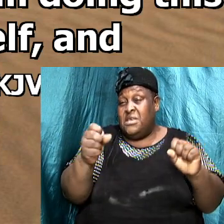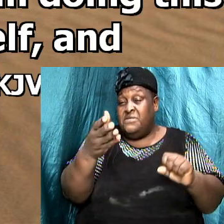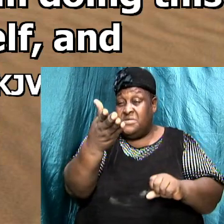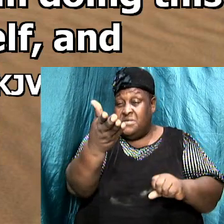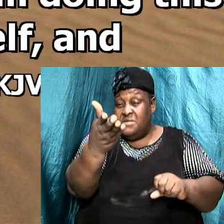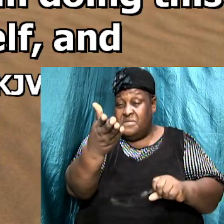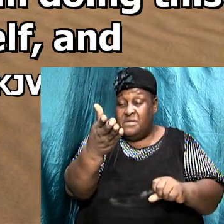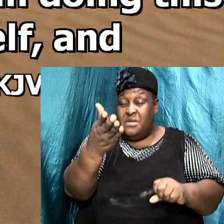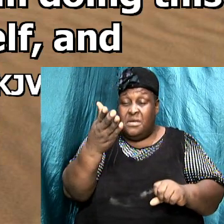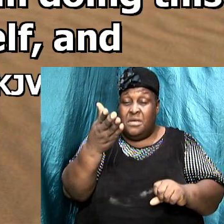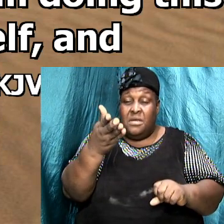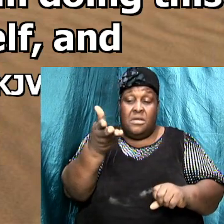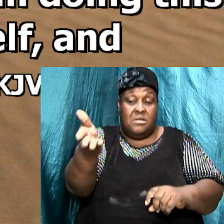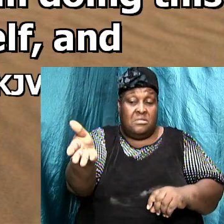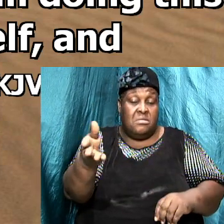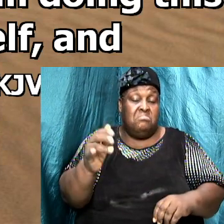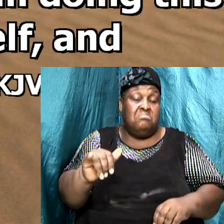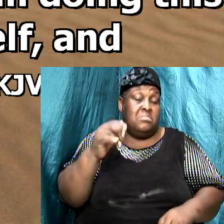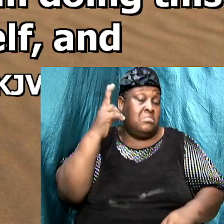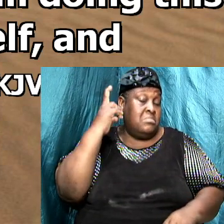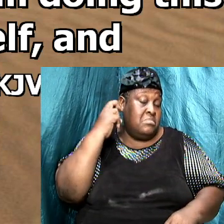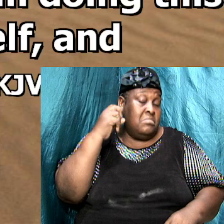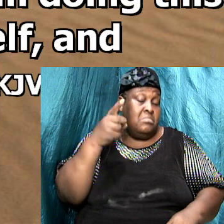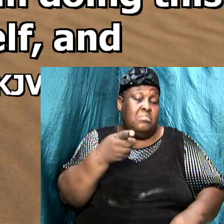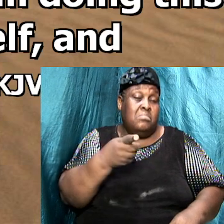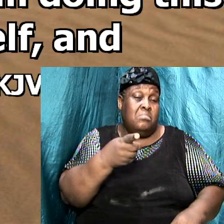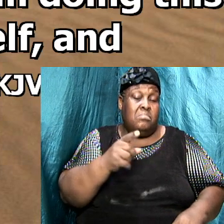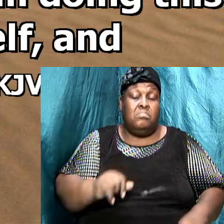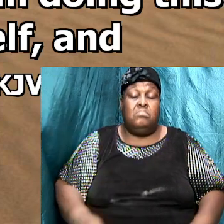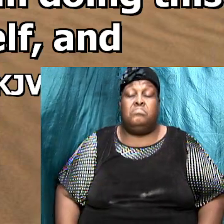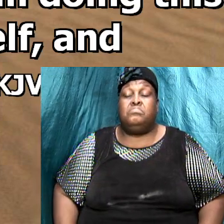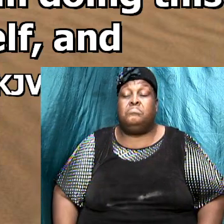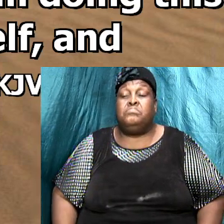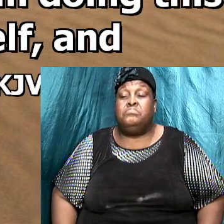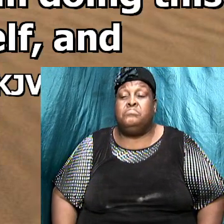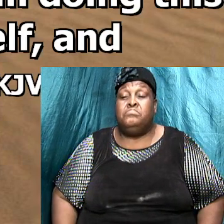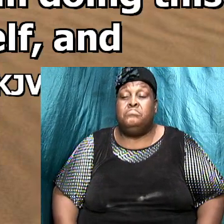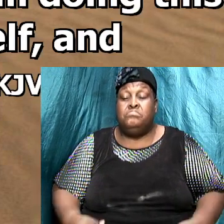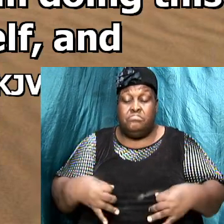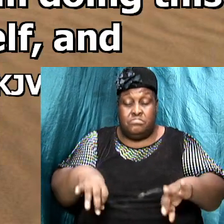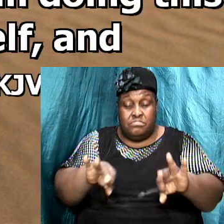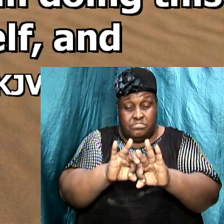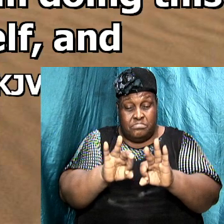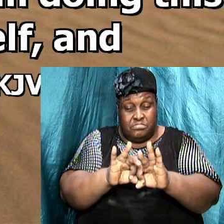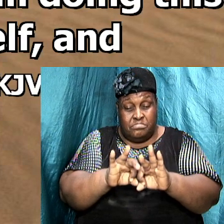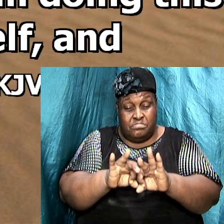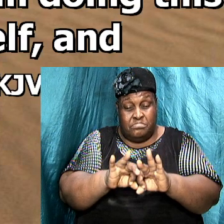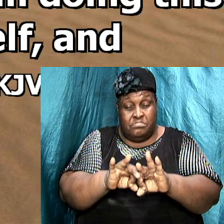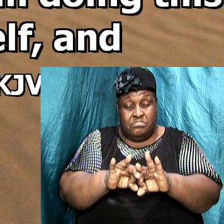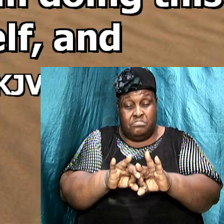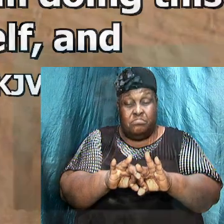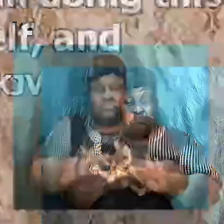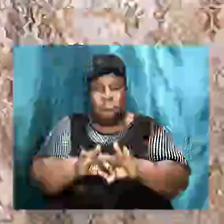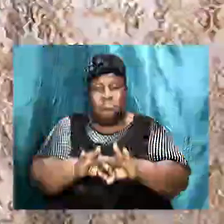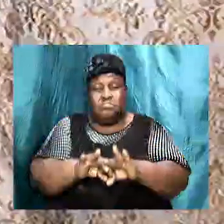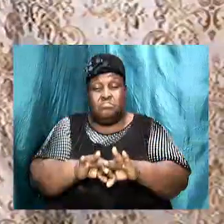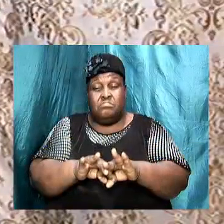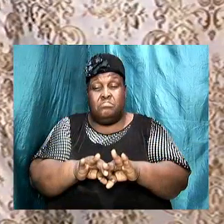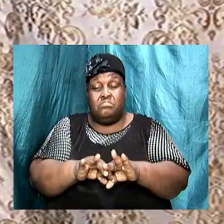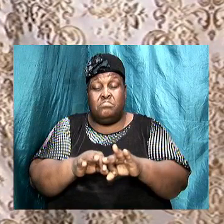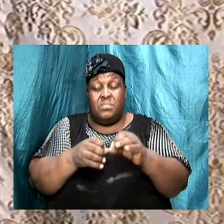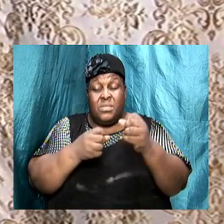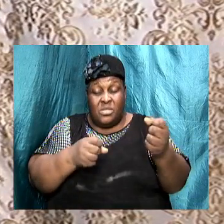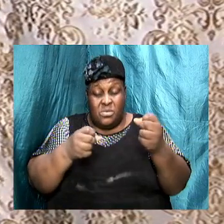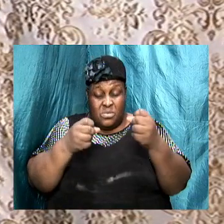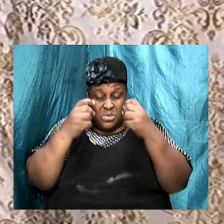them that hear you. So it is important, because at the end of sound doctrine,